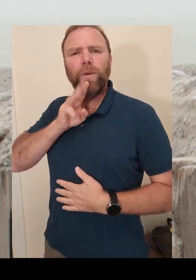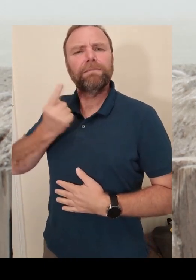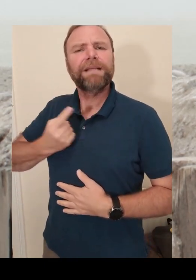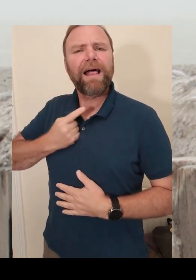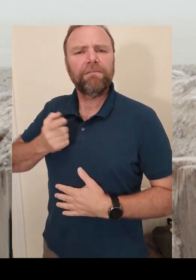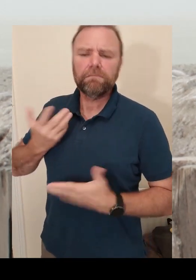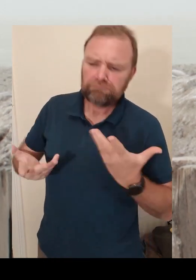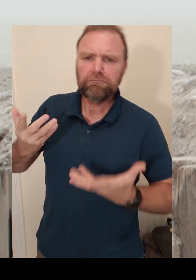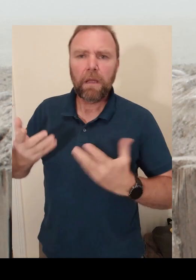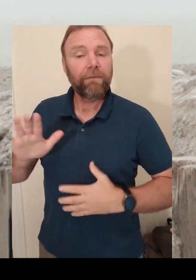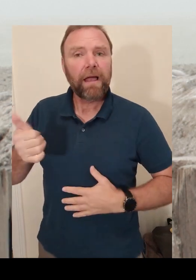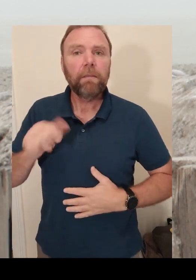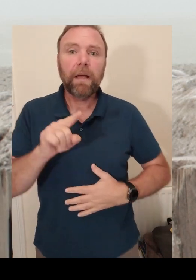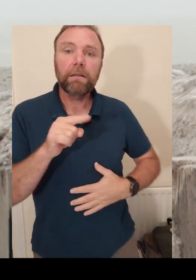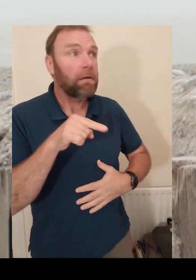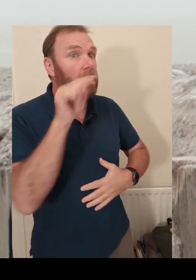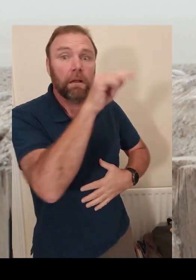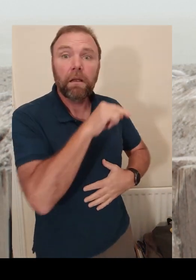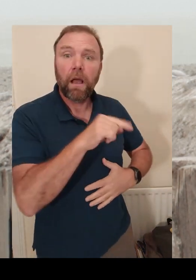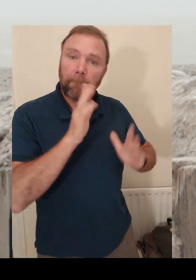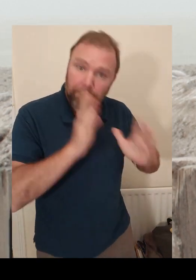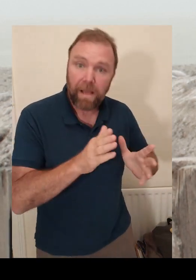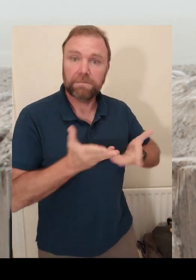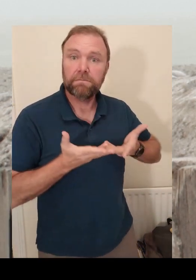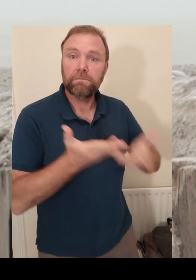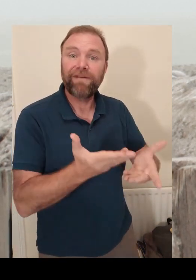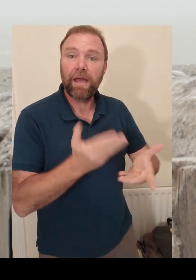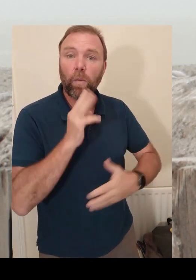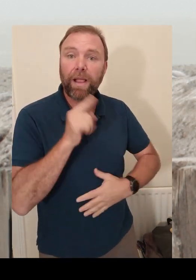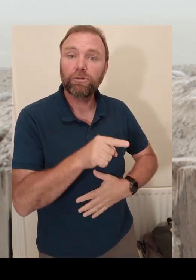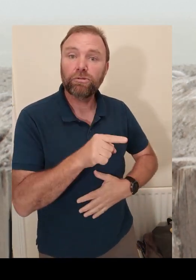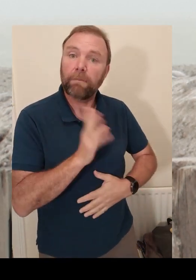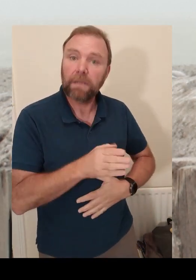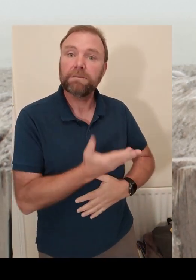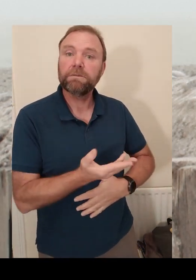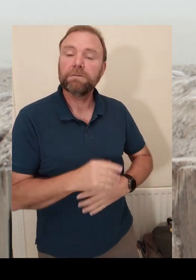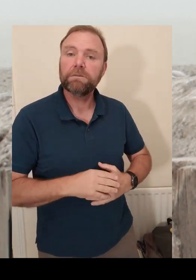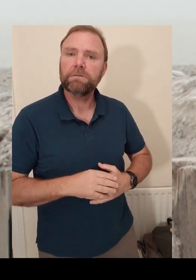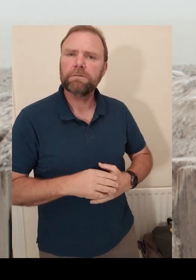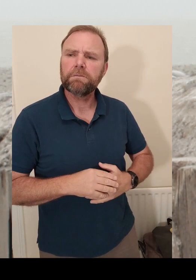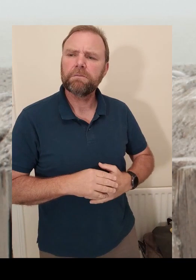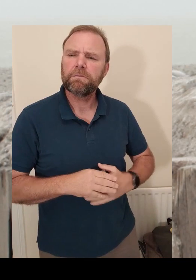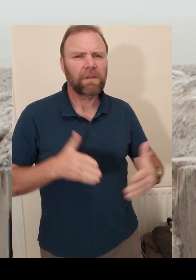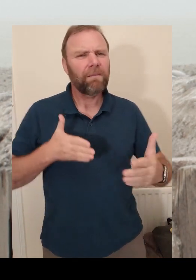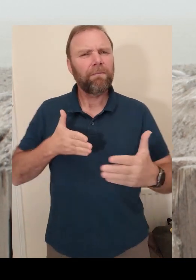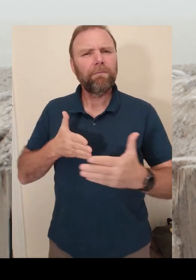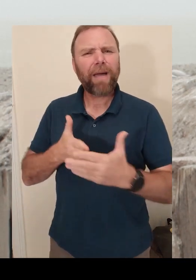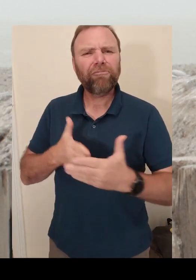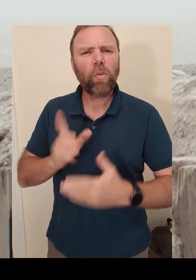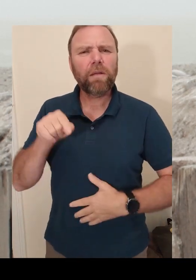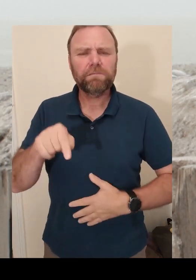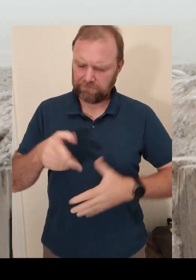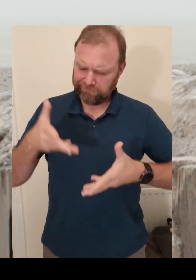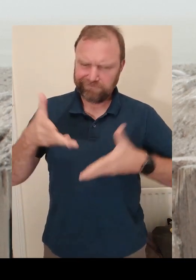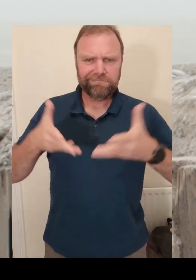not, but it's not a choice to provide that access for certain bodies. And the barrier for me